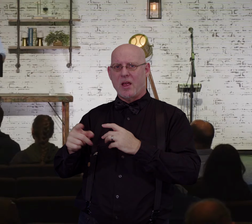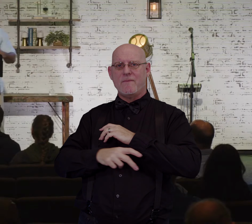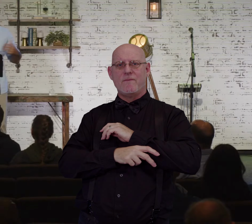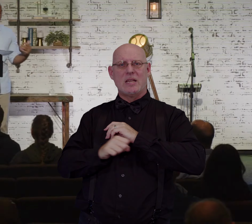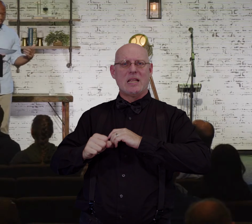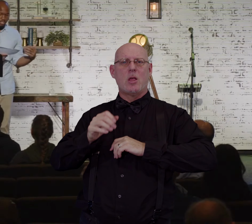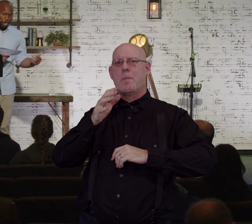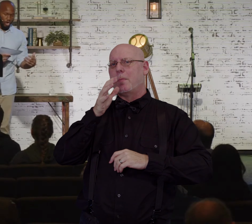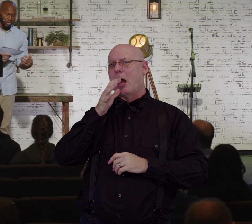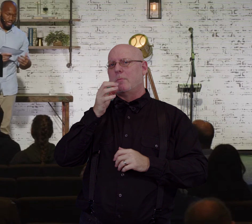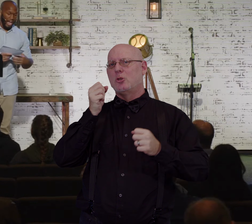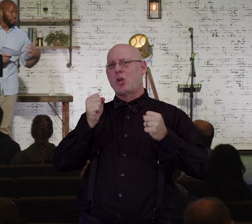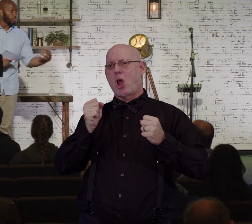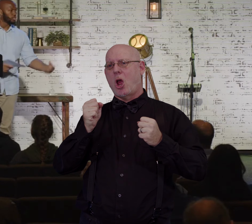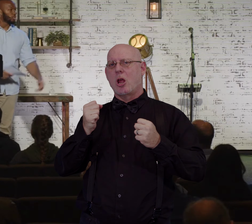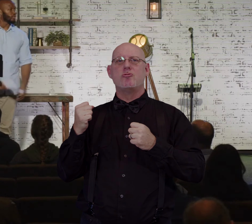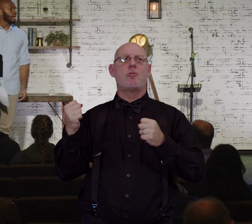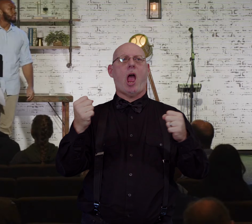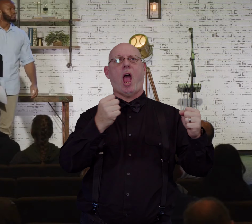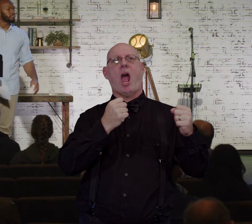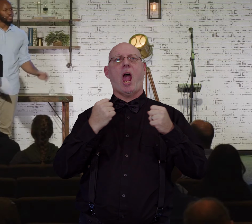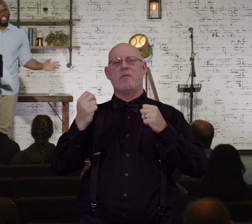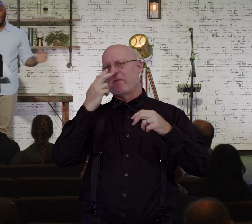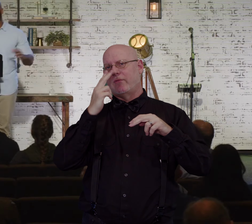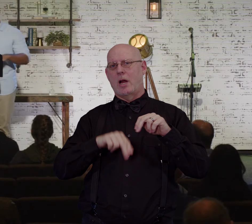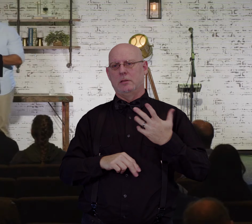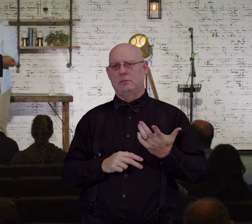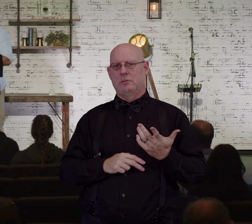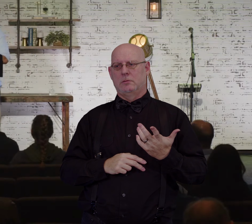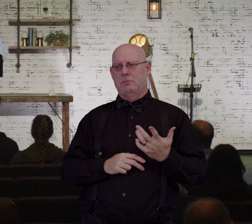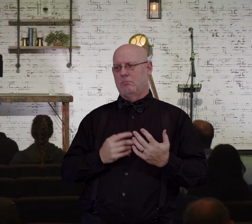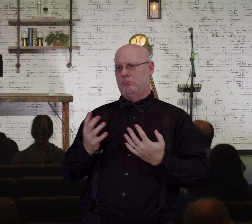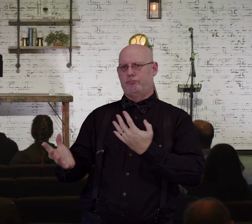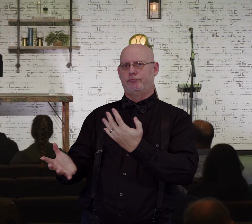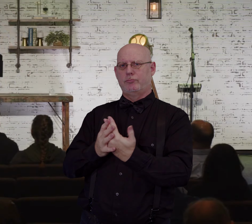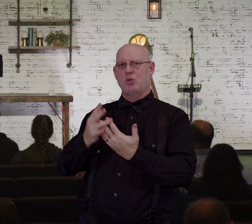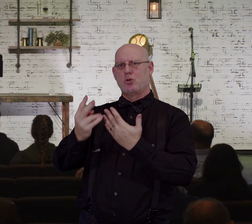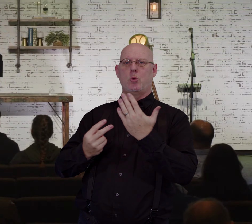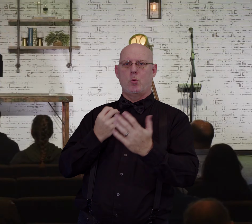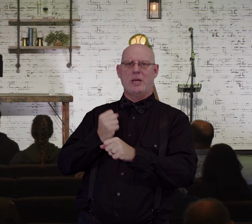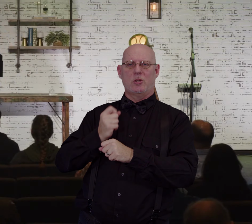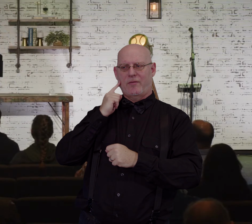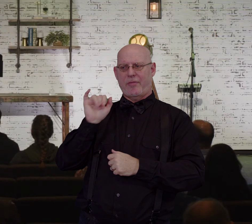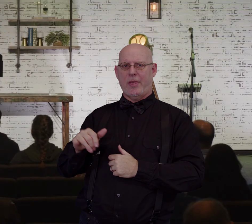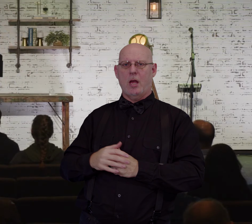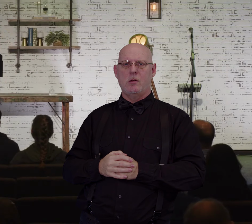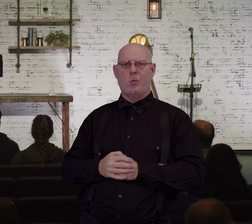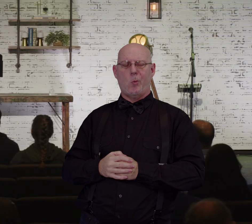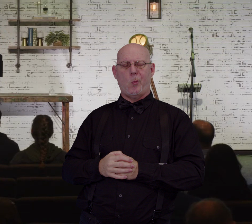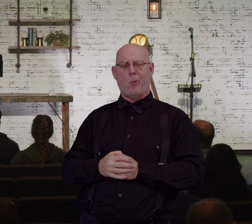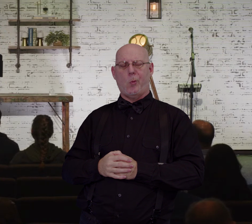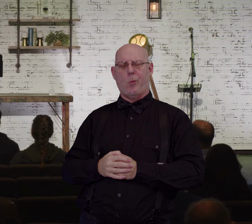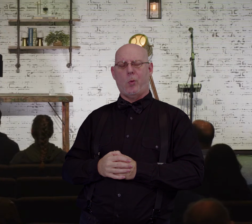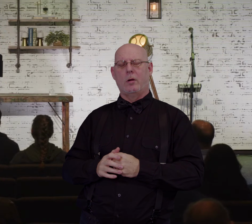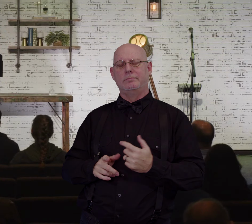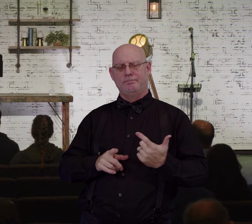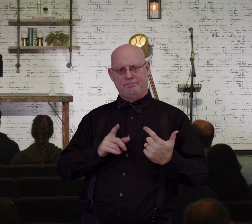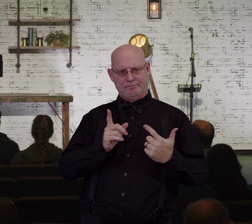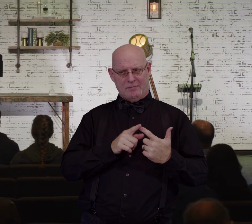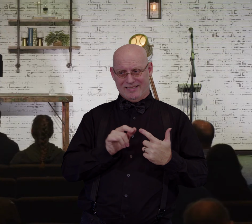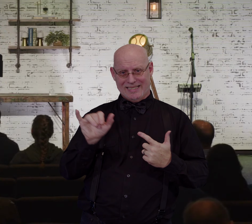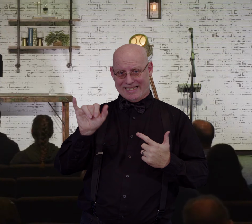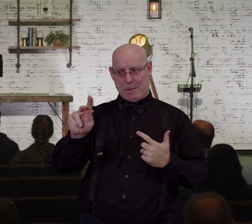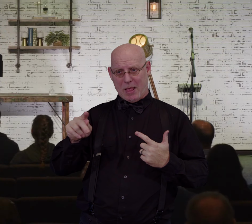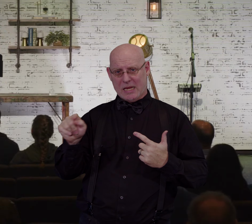taking her mom's car out for a joyride. So she got 2 years, right, for that. Another person going to the same